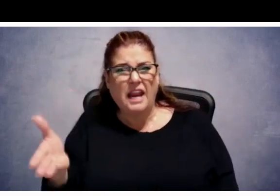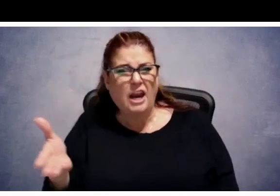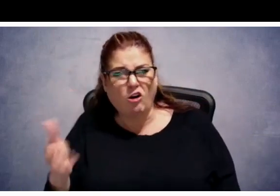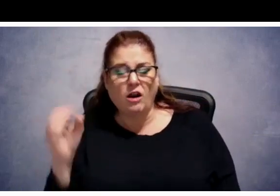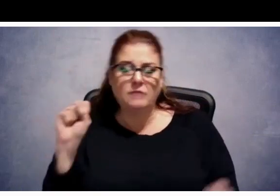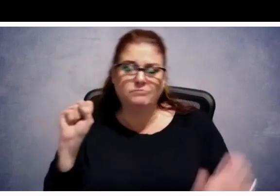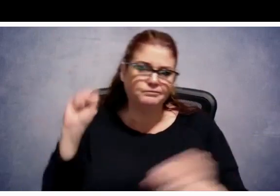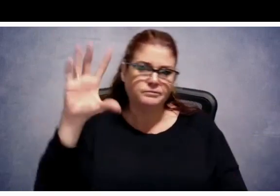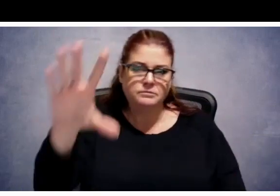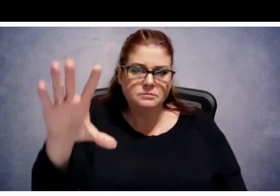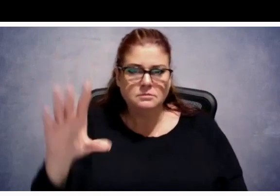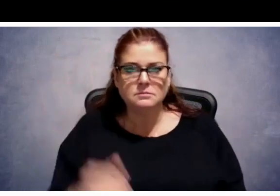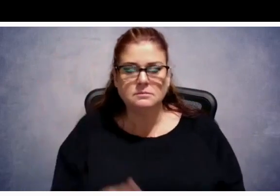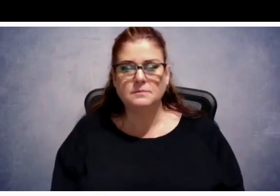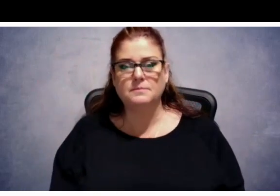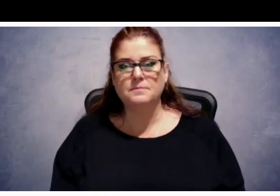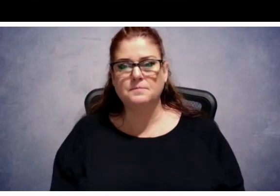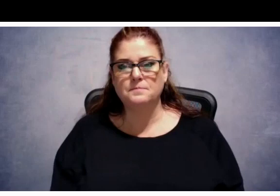ball back.